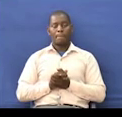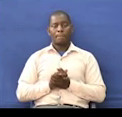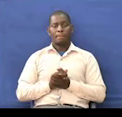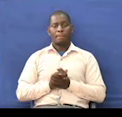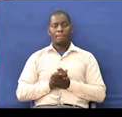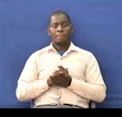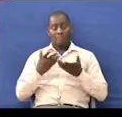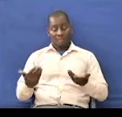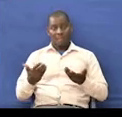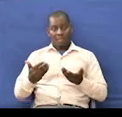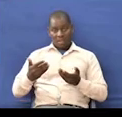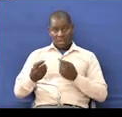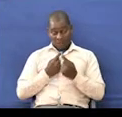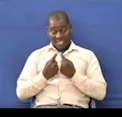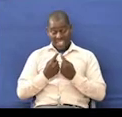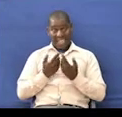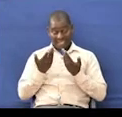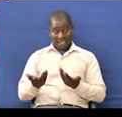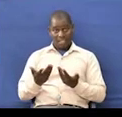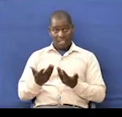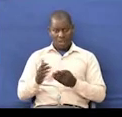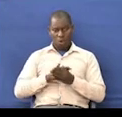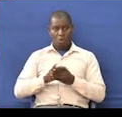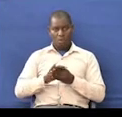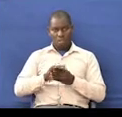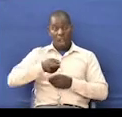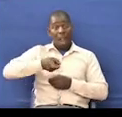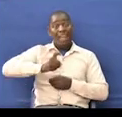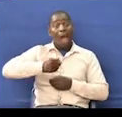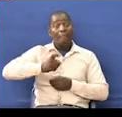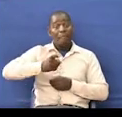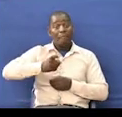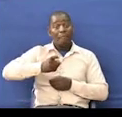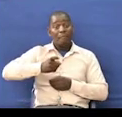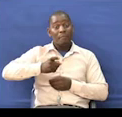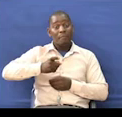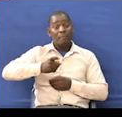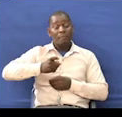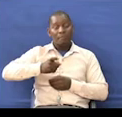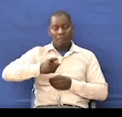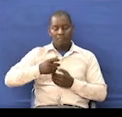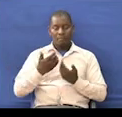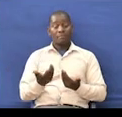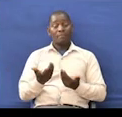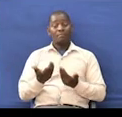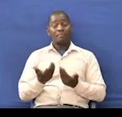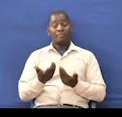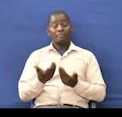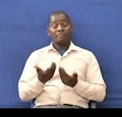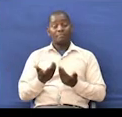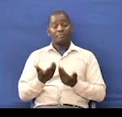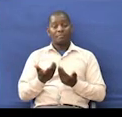or let us say it's a bottle's cap. Sorry, I mean bottle's cap, or